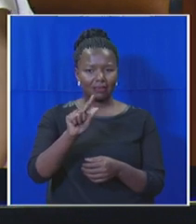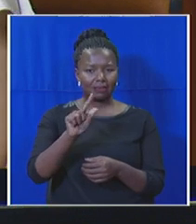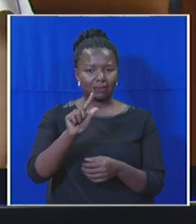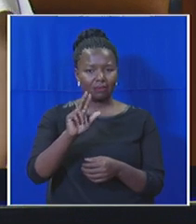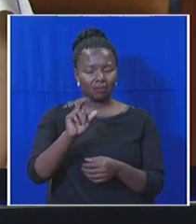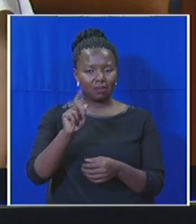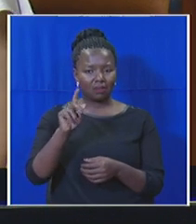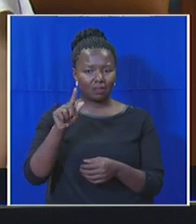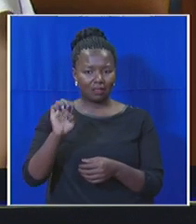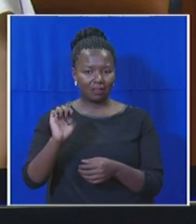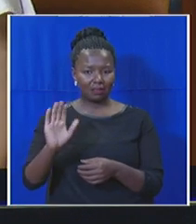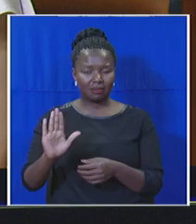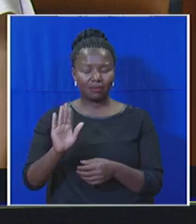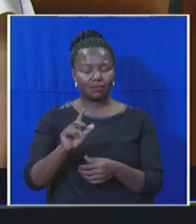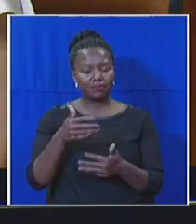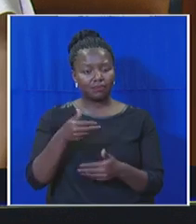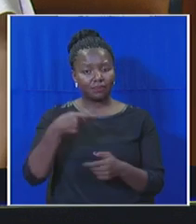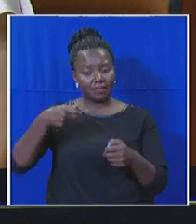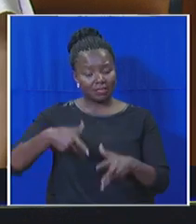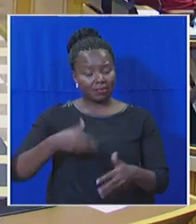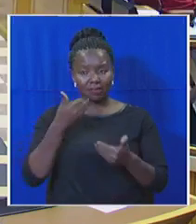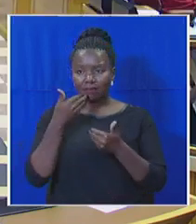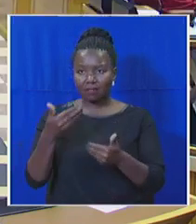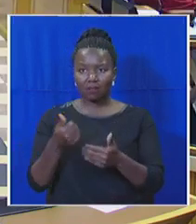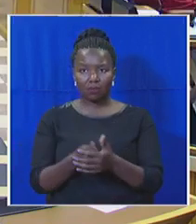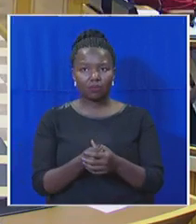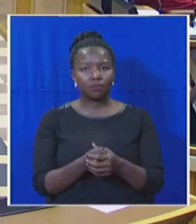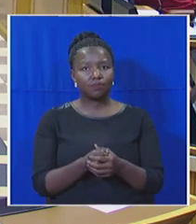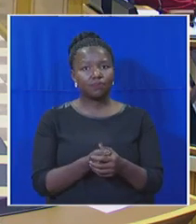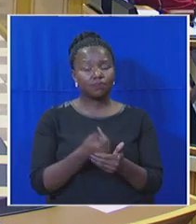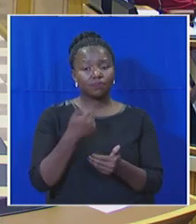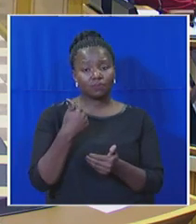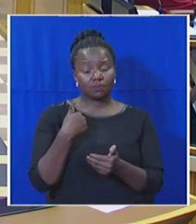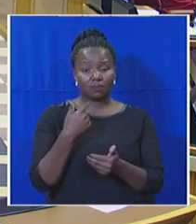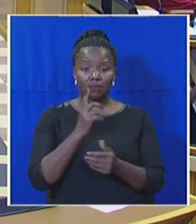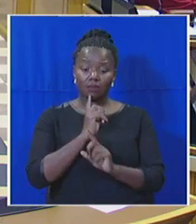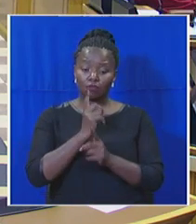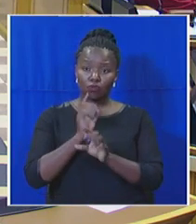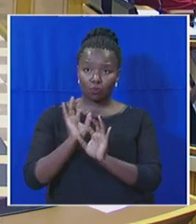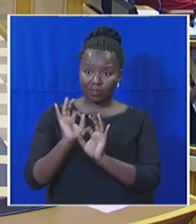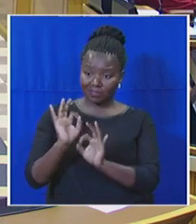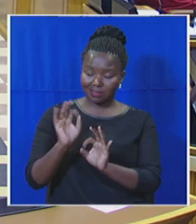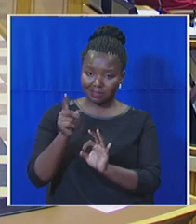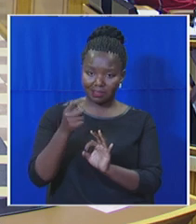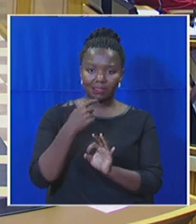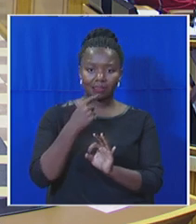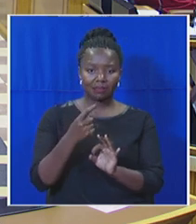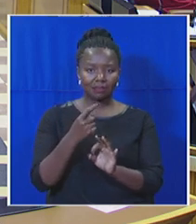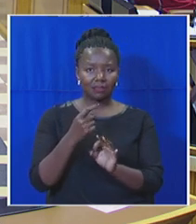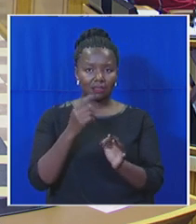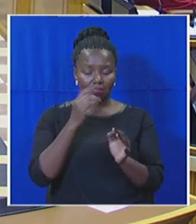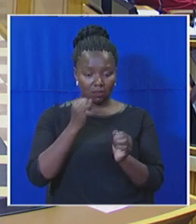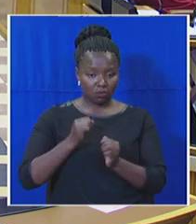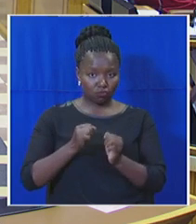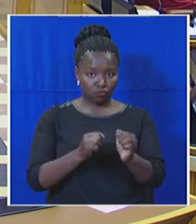Thank you, Speaker. President, it becomes evident from your reply that there are two strategies